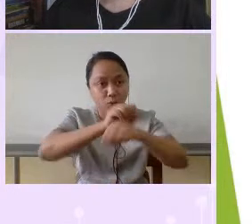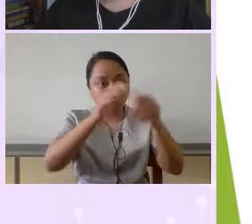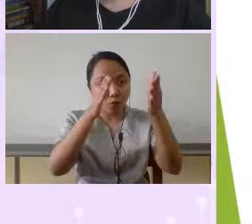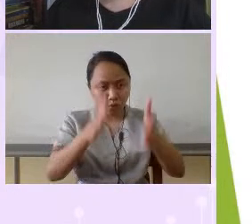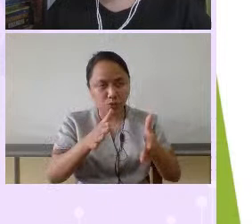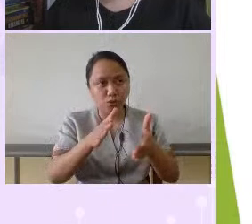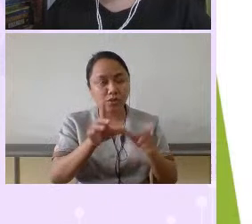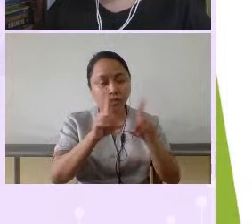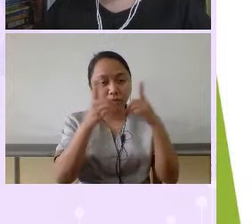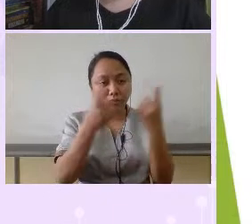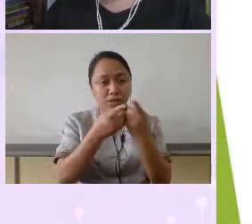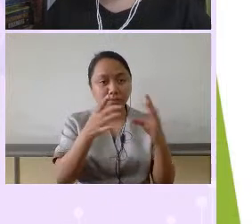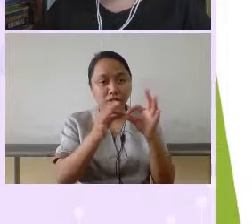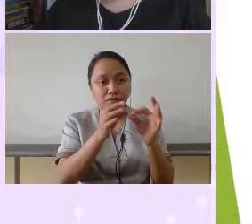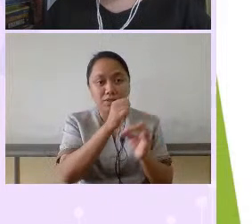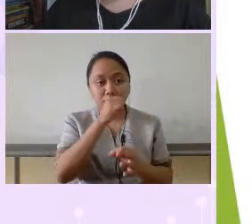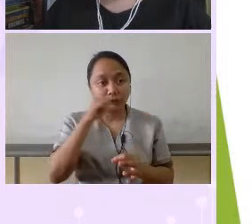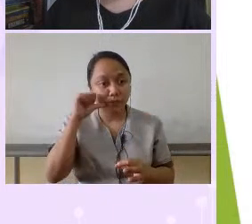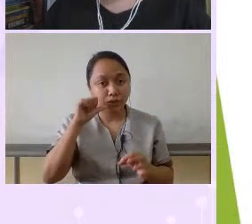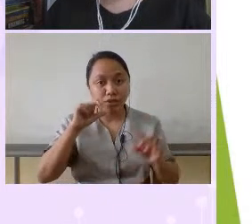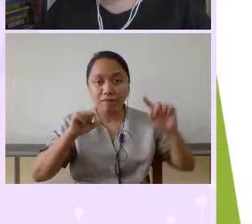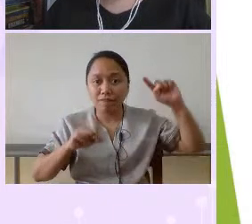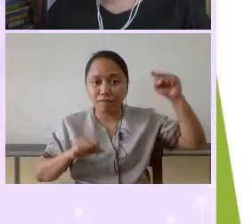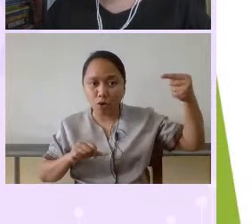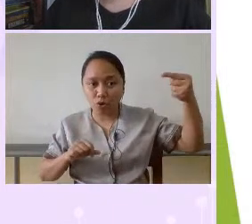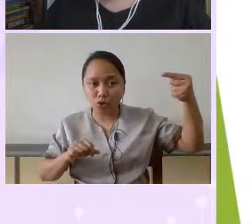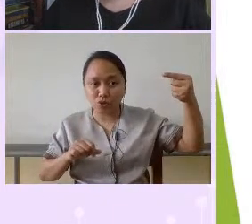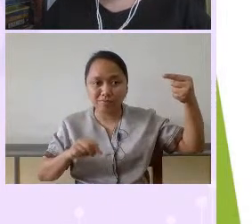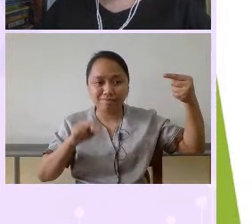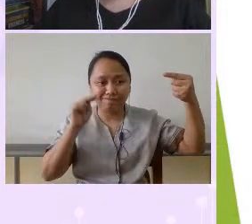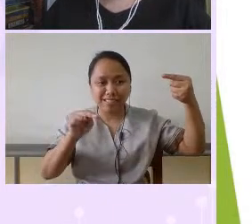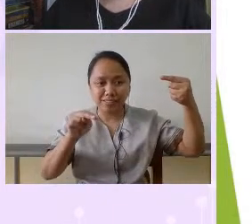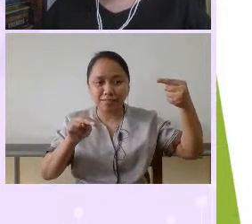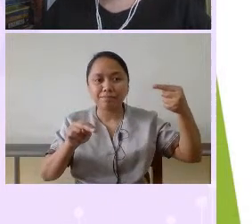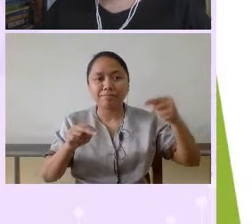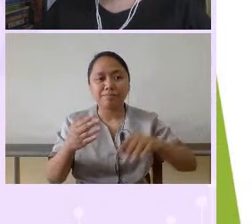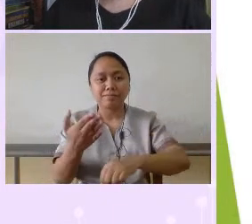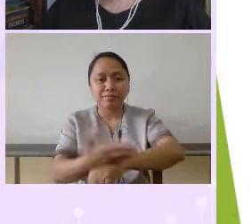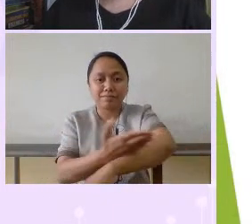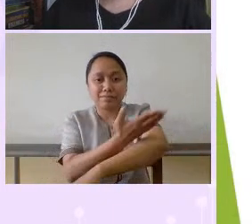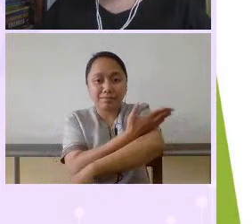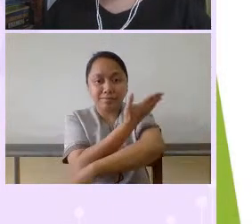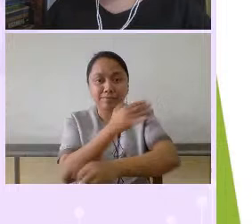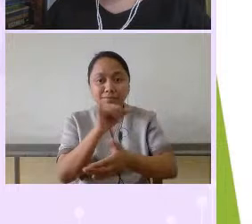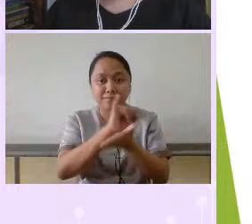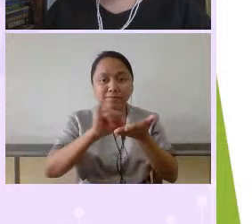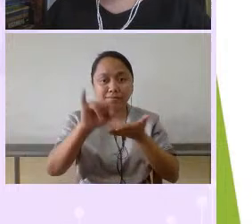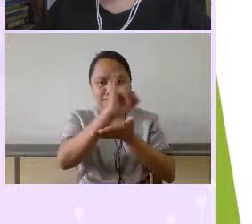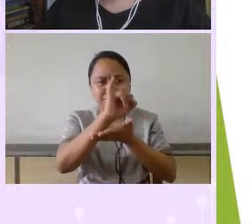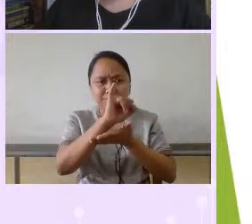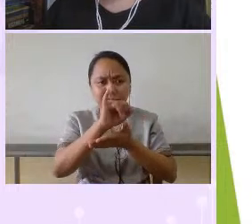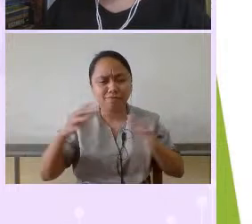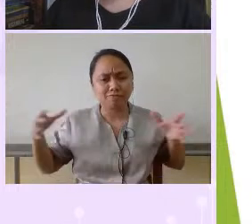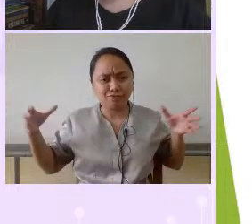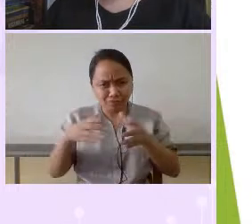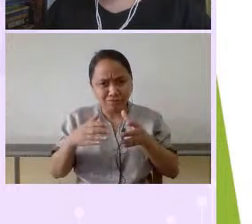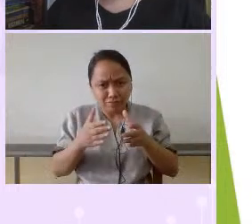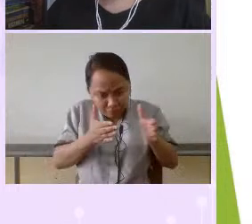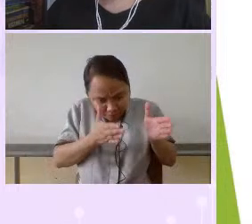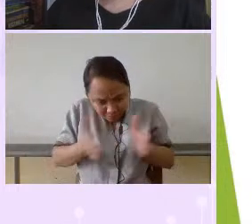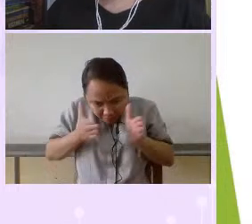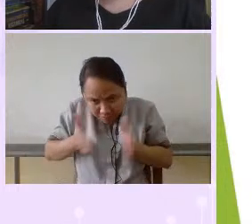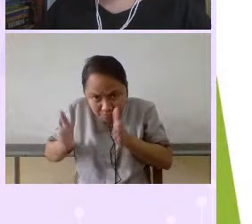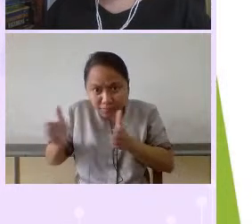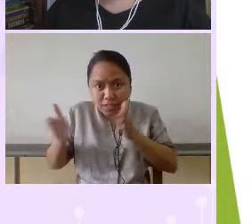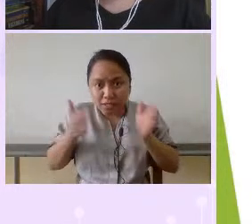Agriculture. So number 1 goal is to have an enhanced institutional capacities in planning,